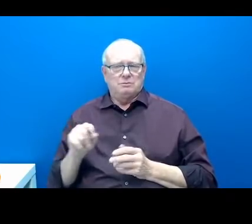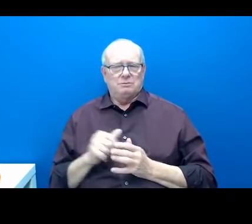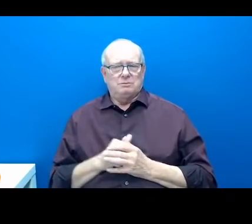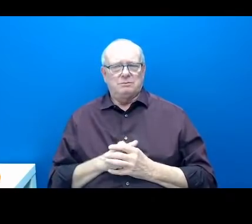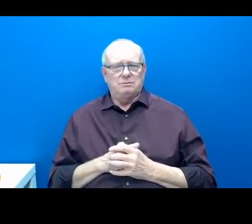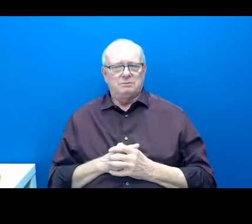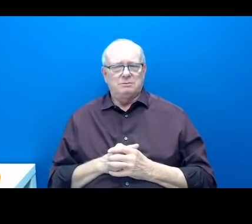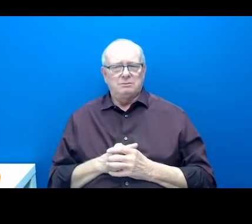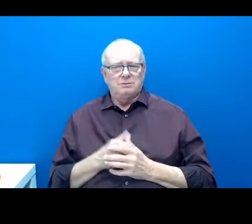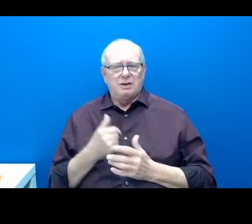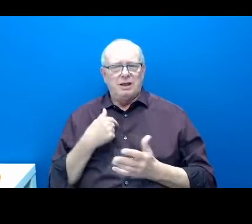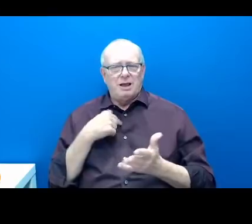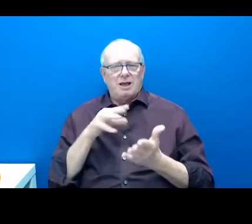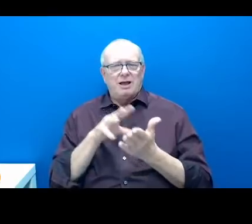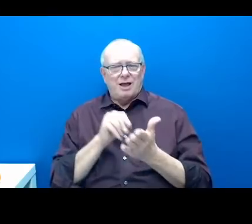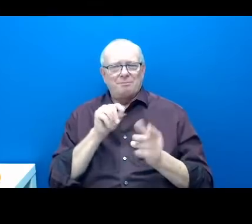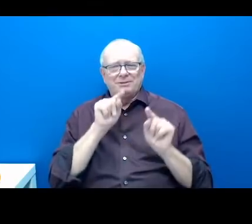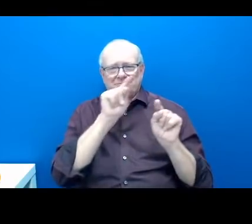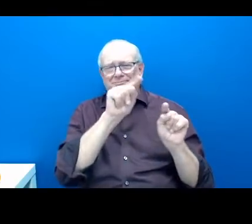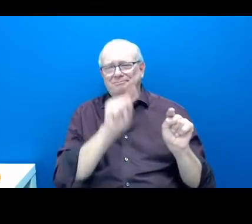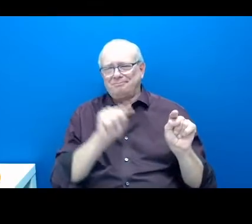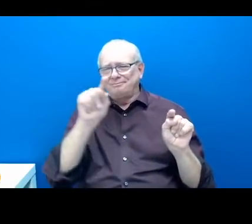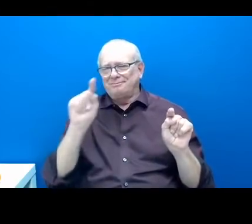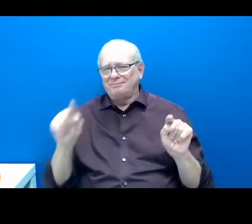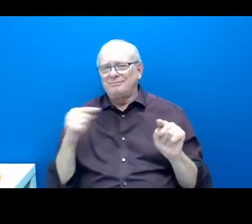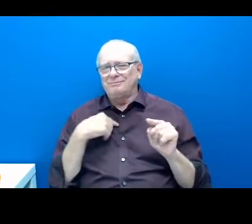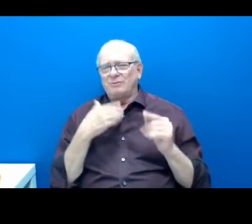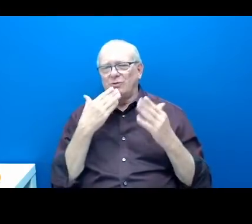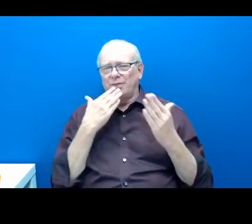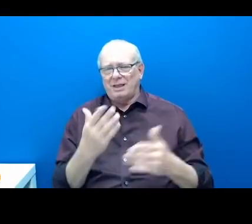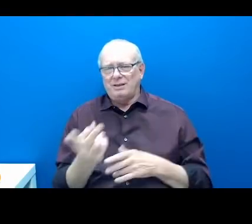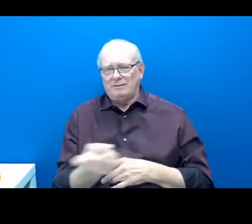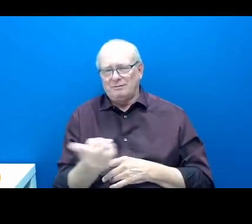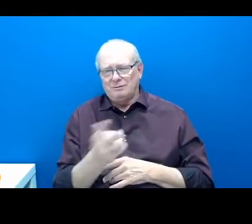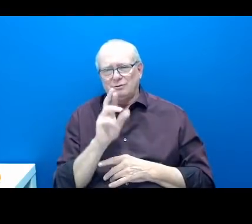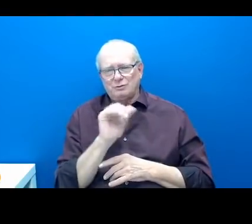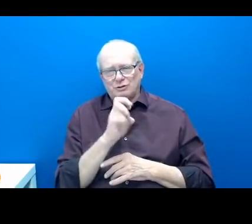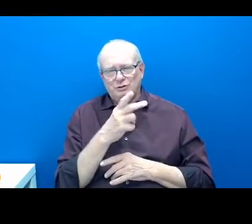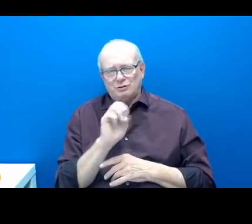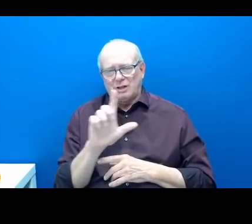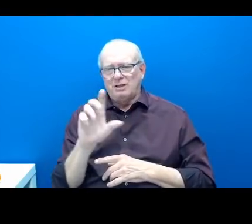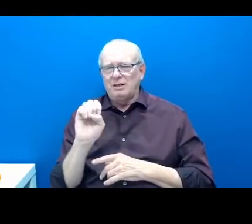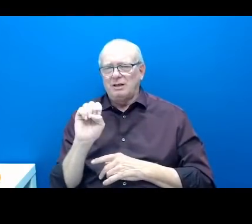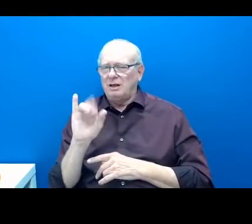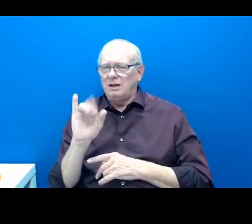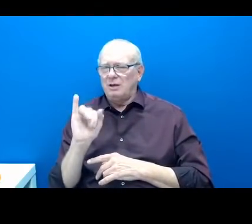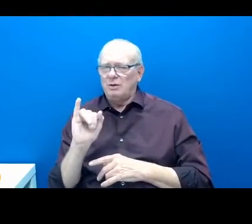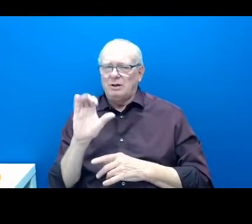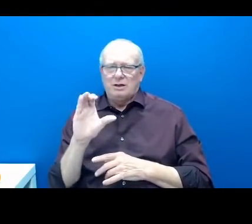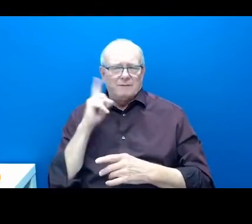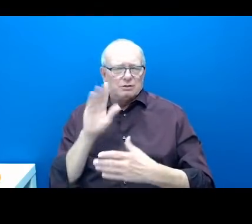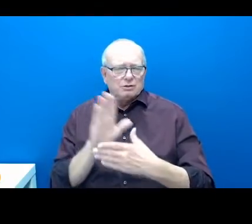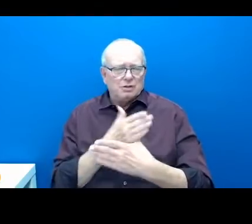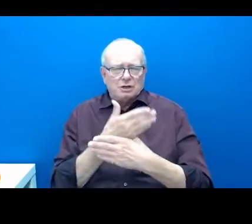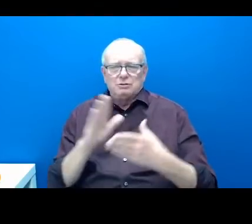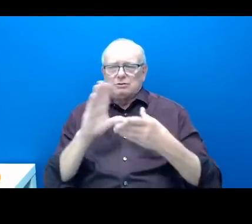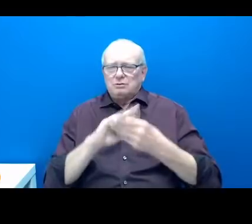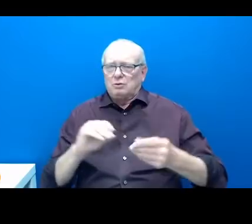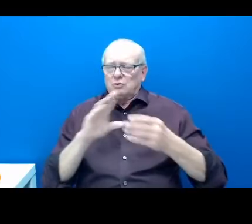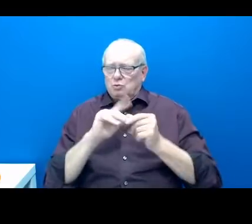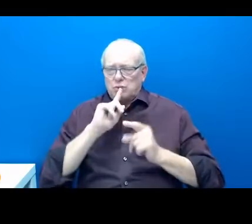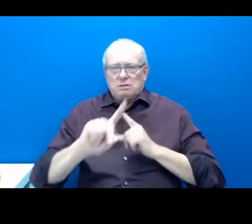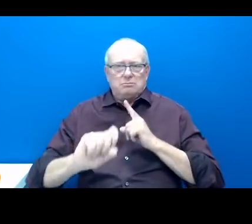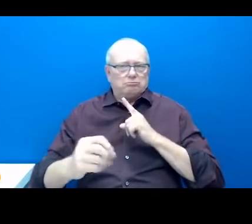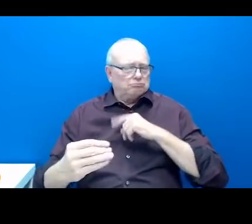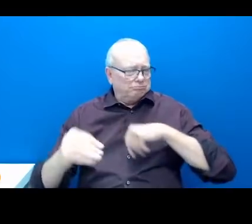thank Rachel and Eric for sharing your stories and your vulnerability. It really does have a big impact on us